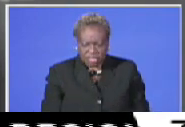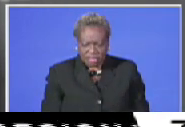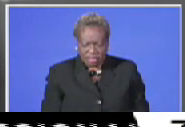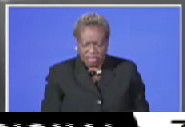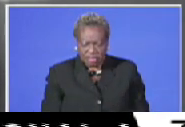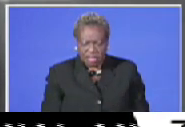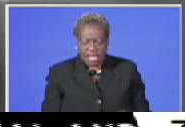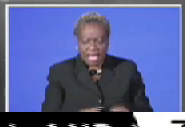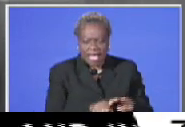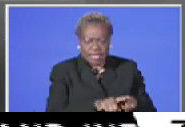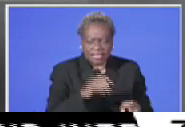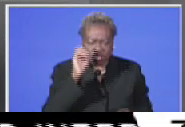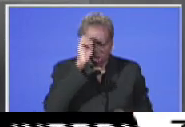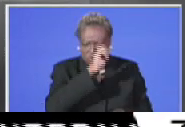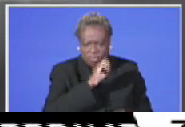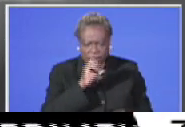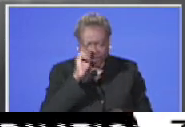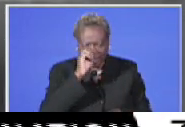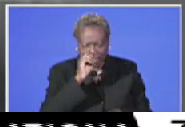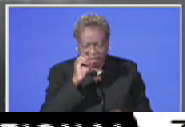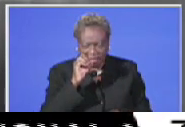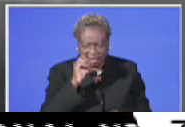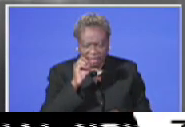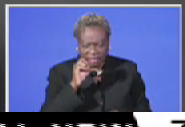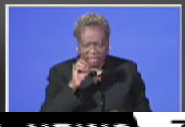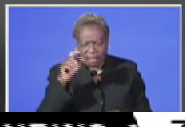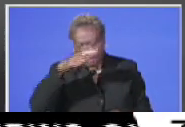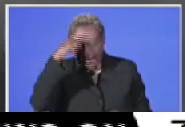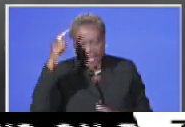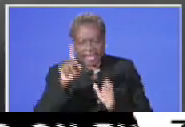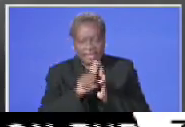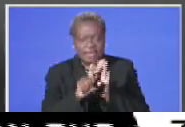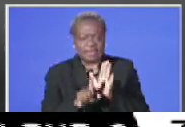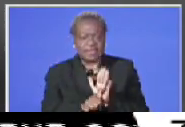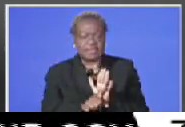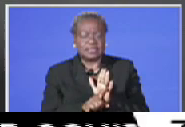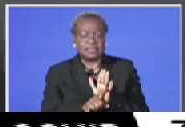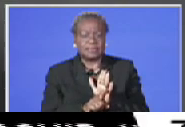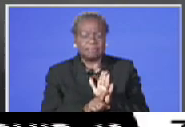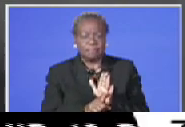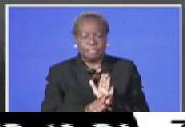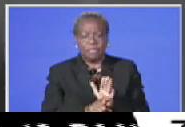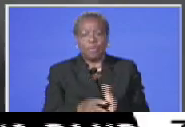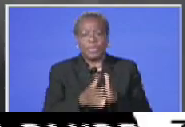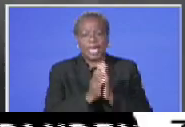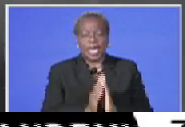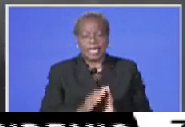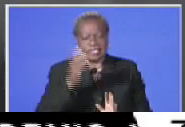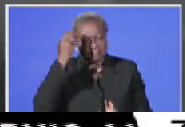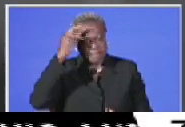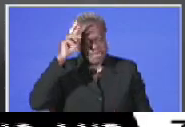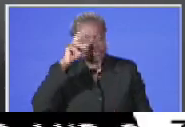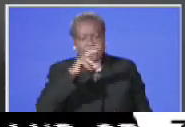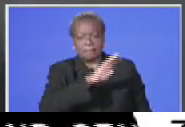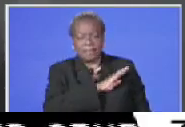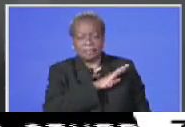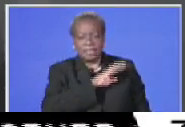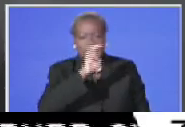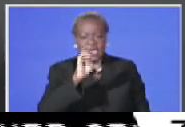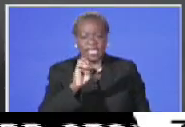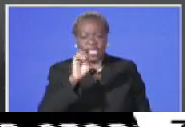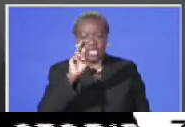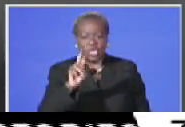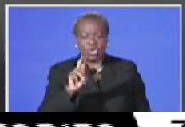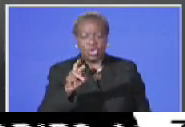a European blacklist. Now, we asked Minister Bethel about the EU's responsibility versus